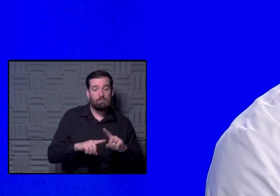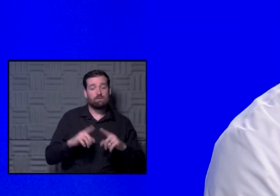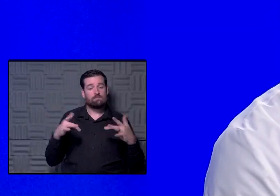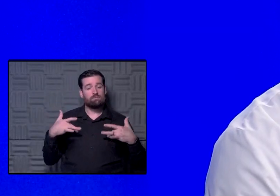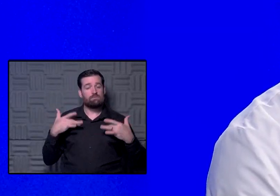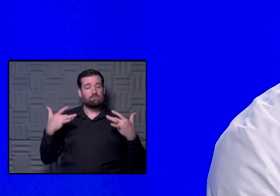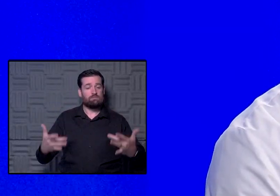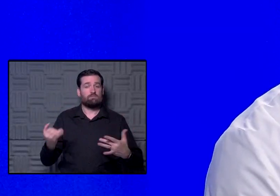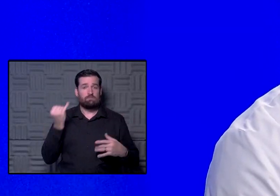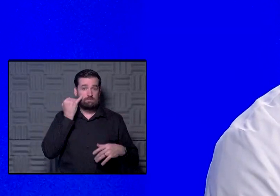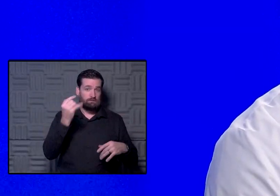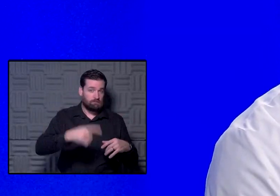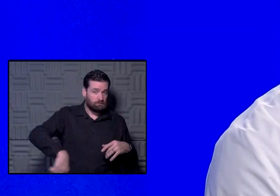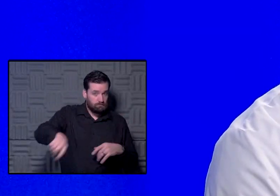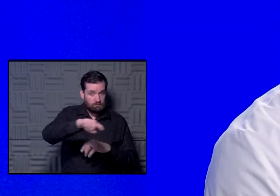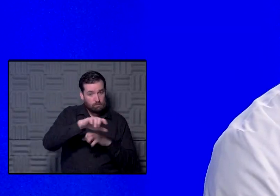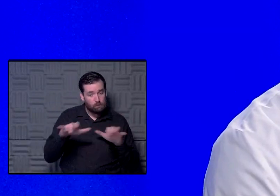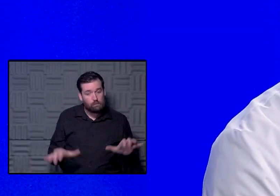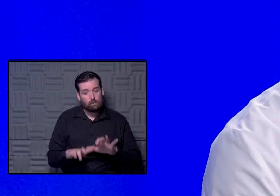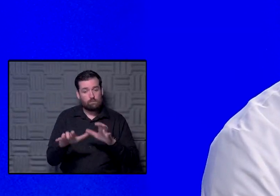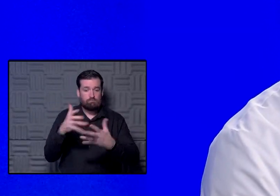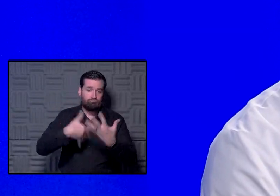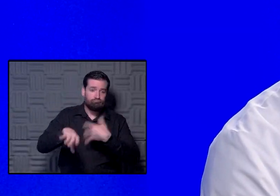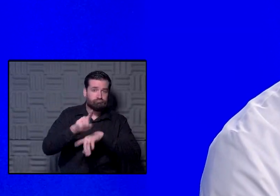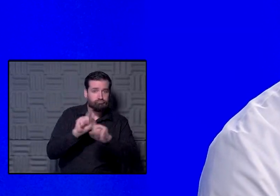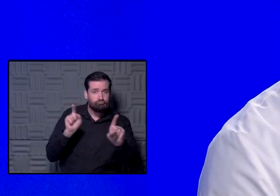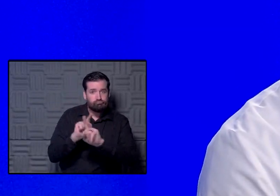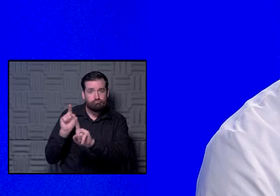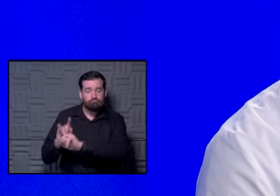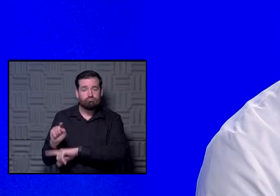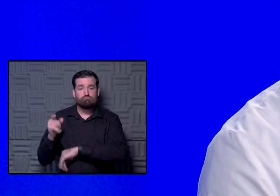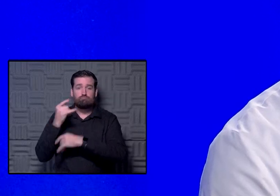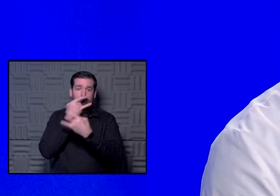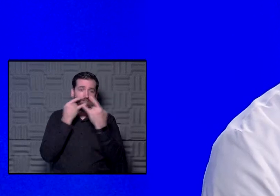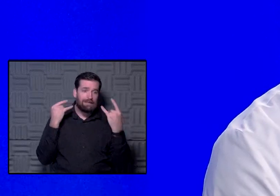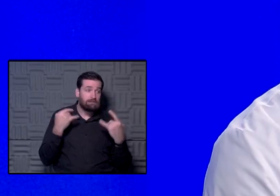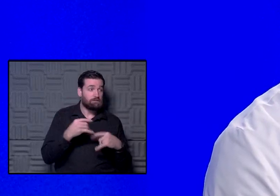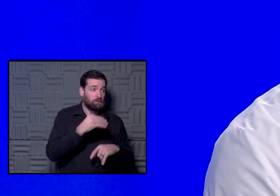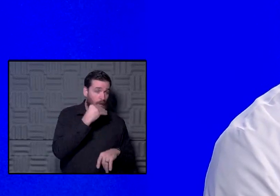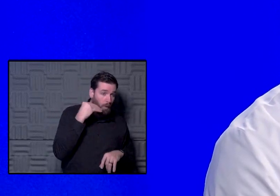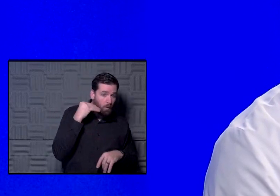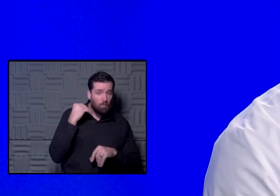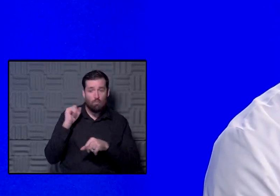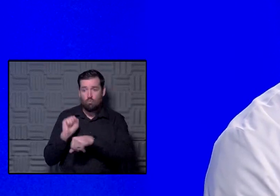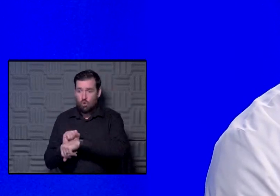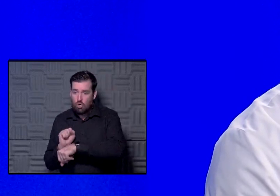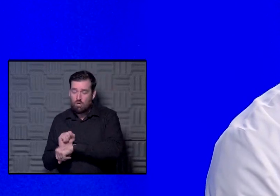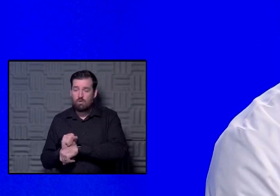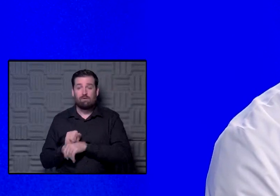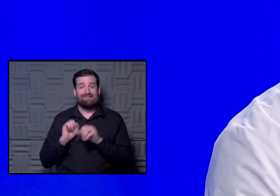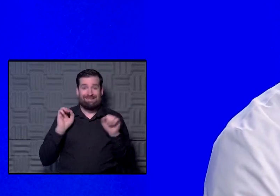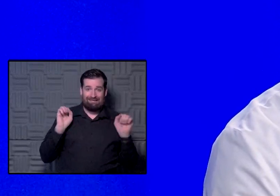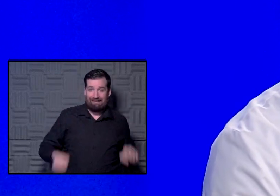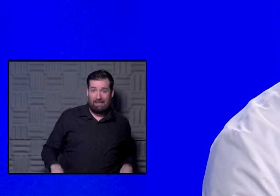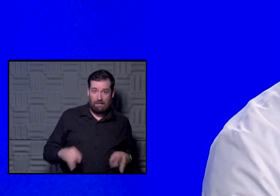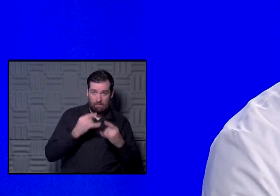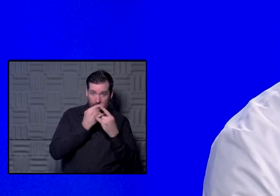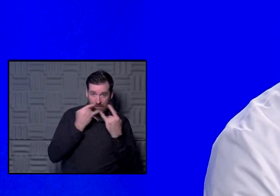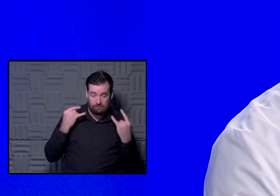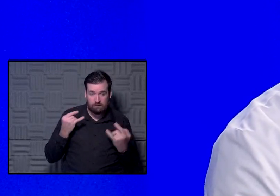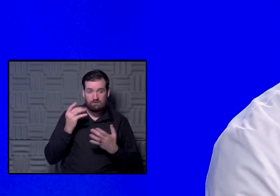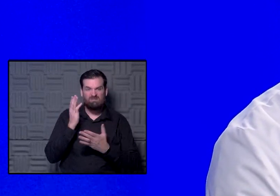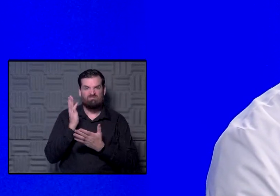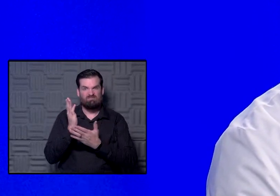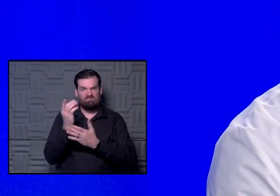general, if everybody is doing the distancing and masking and you're at work or you're at home, And if you can mask, especially if somebody is